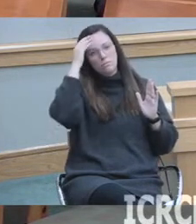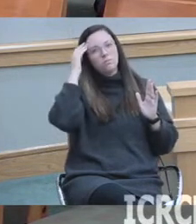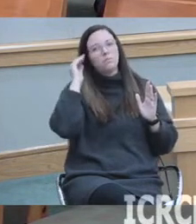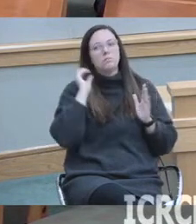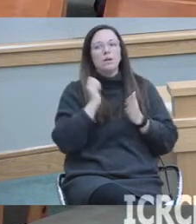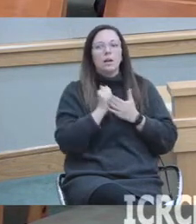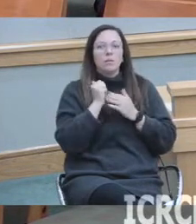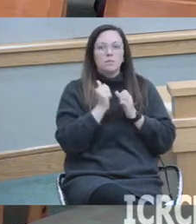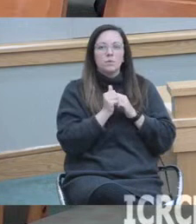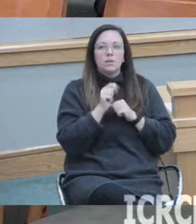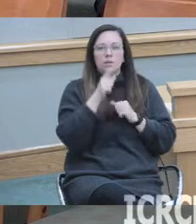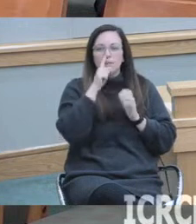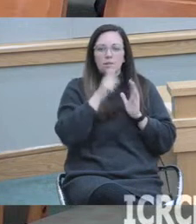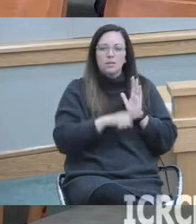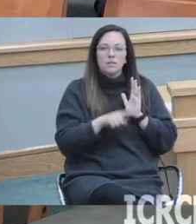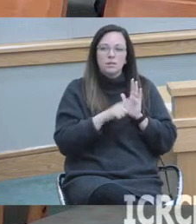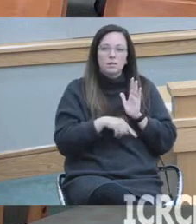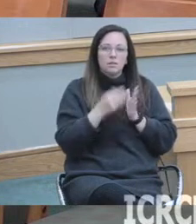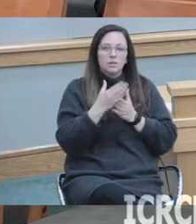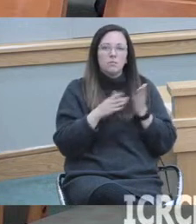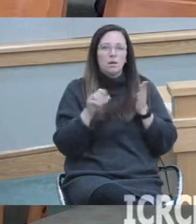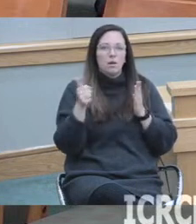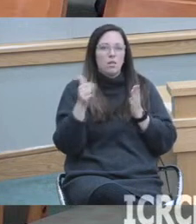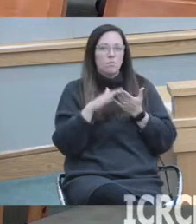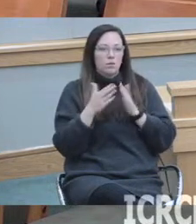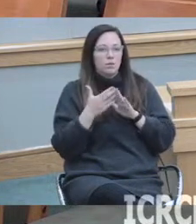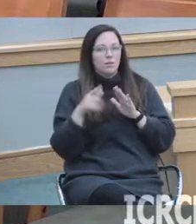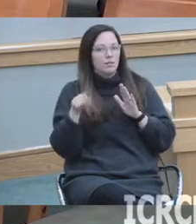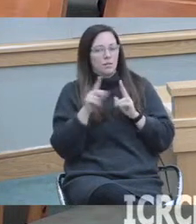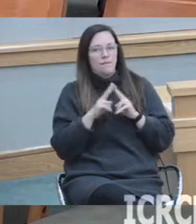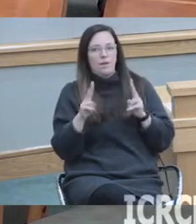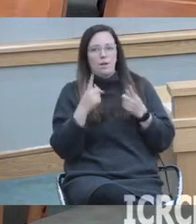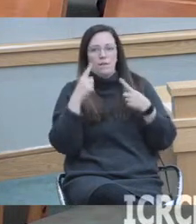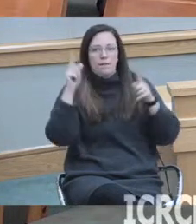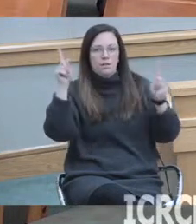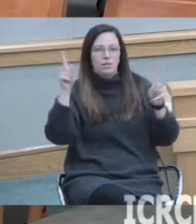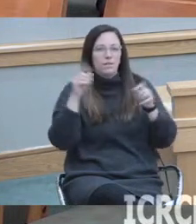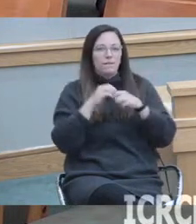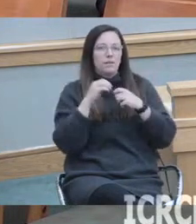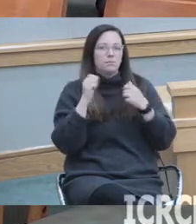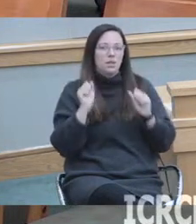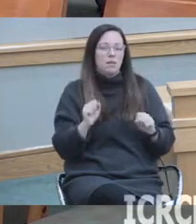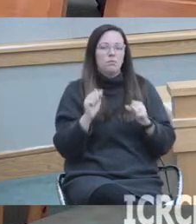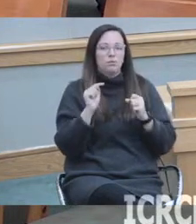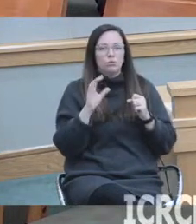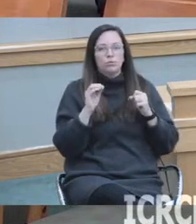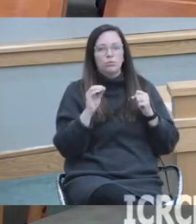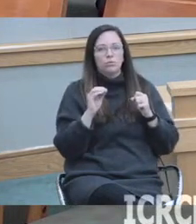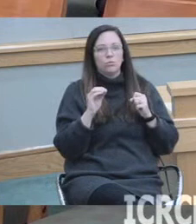year. Some other communities, and it has been very effective in being able to